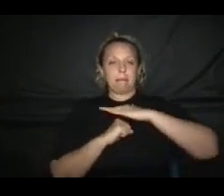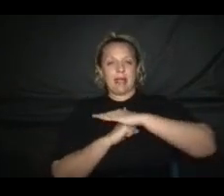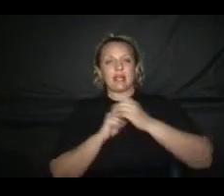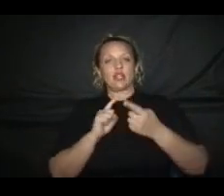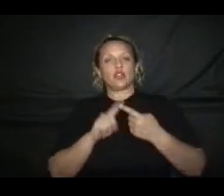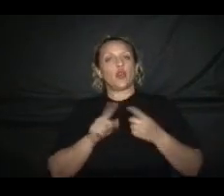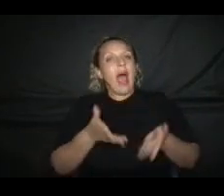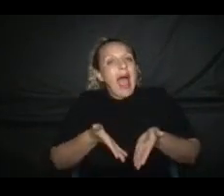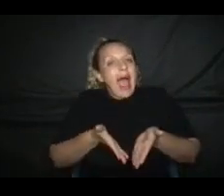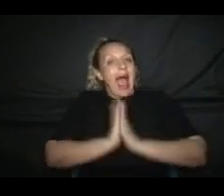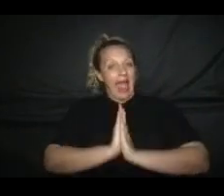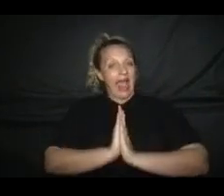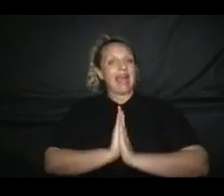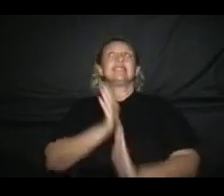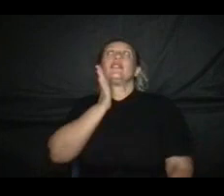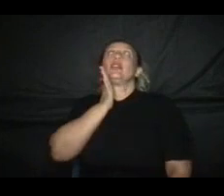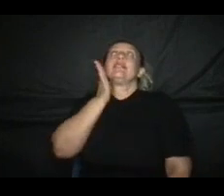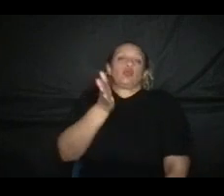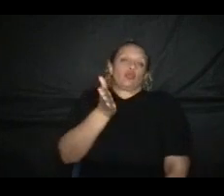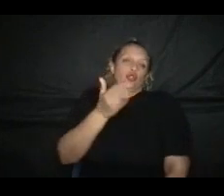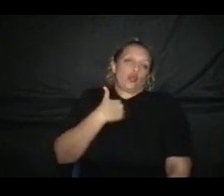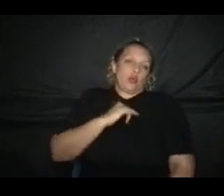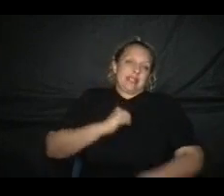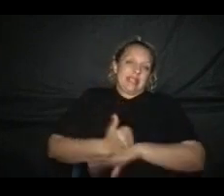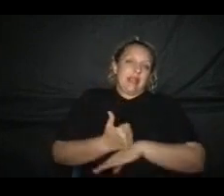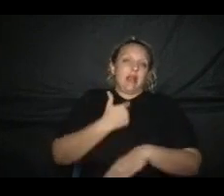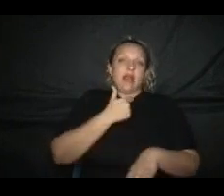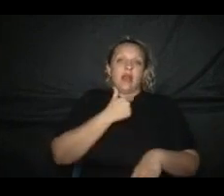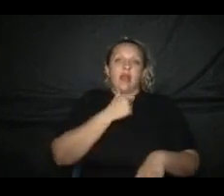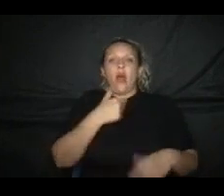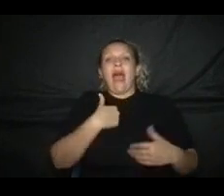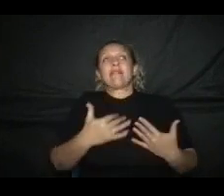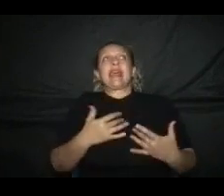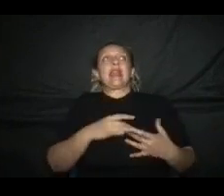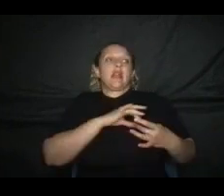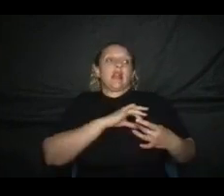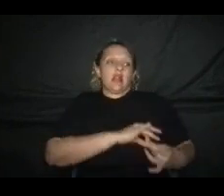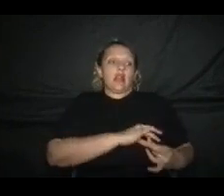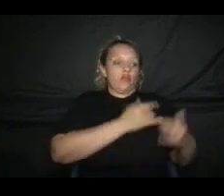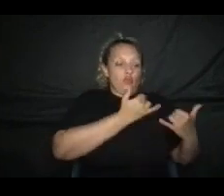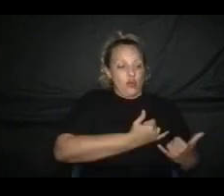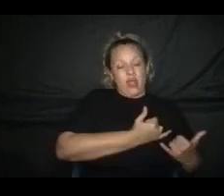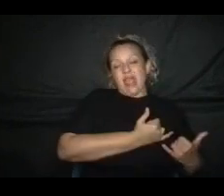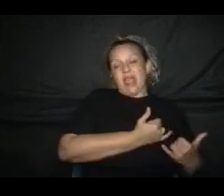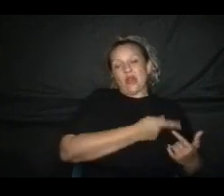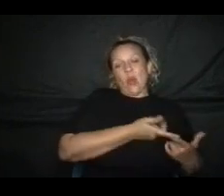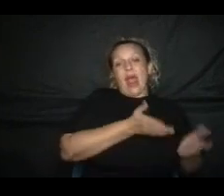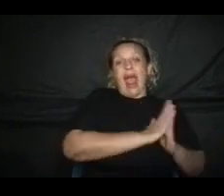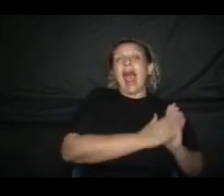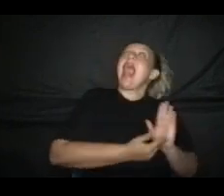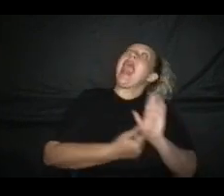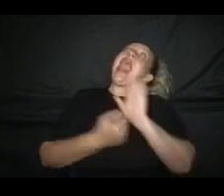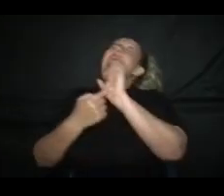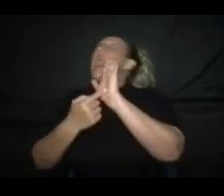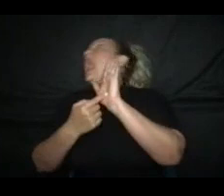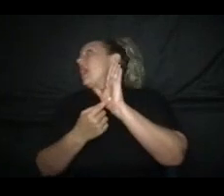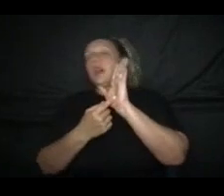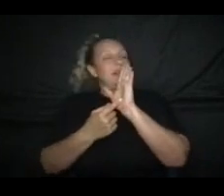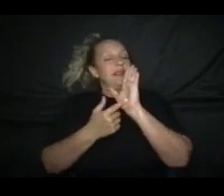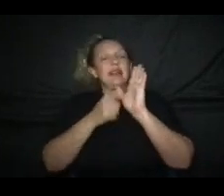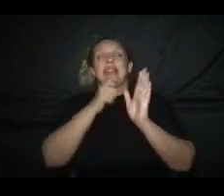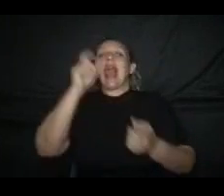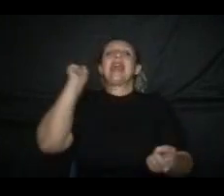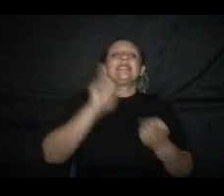ask for it in the future. The city doesn't have any basis at all today to ask for it. Once this plan's adopted,